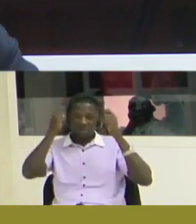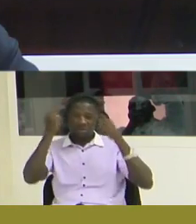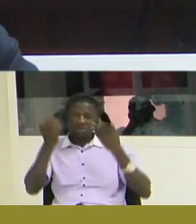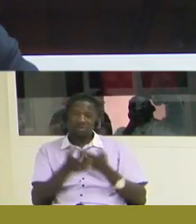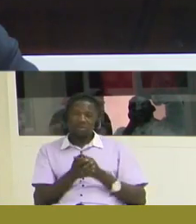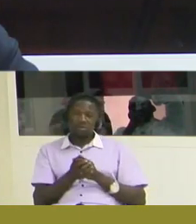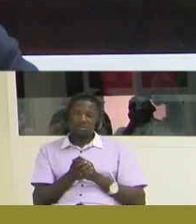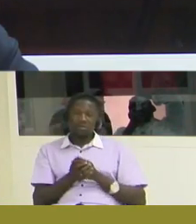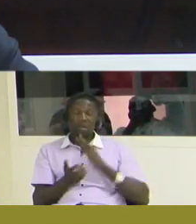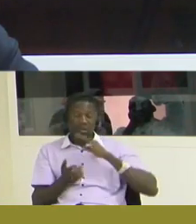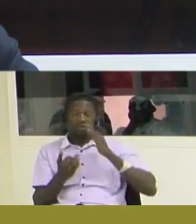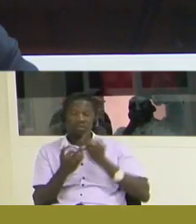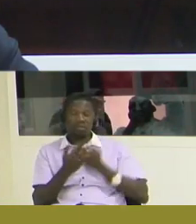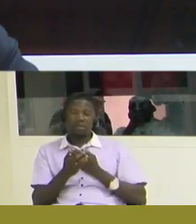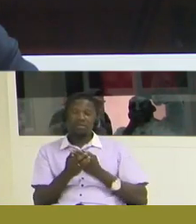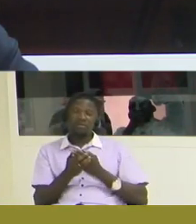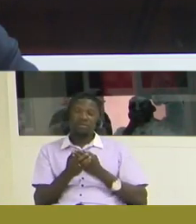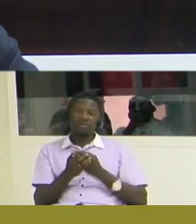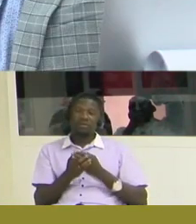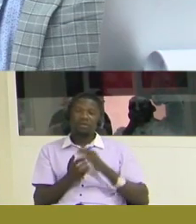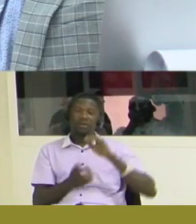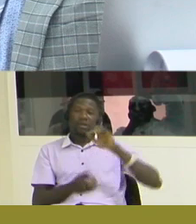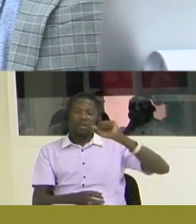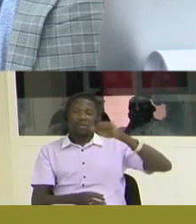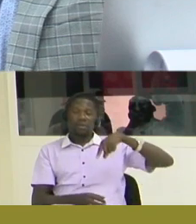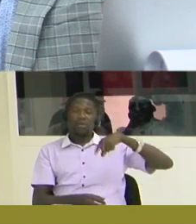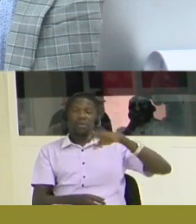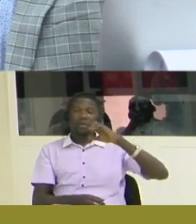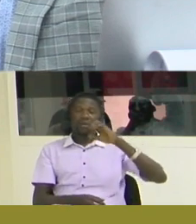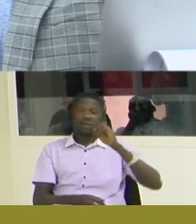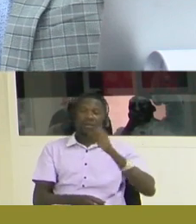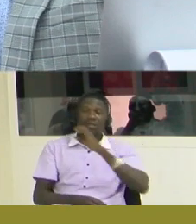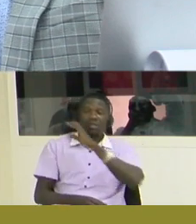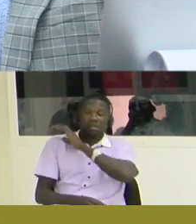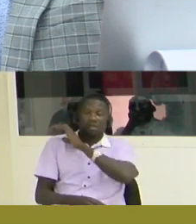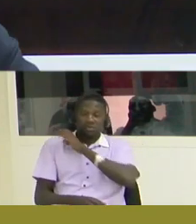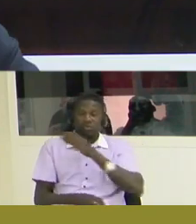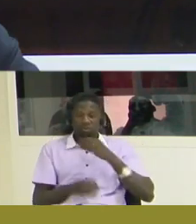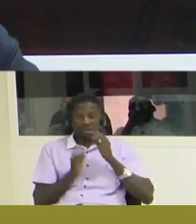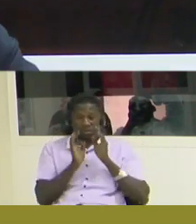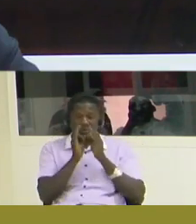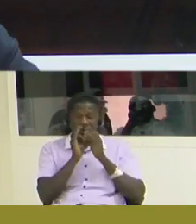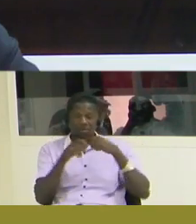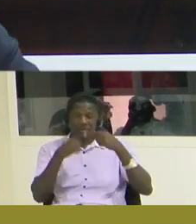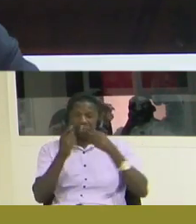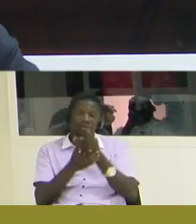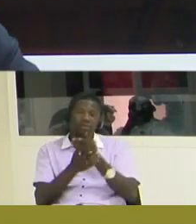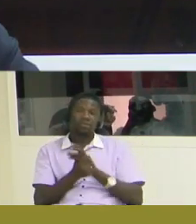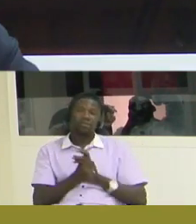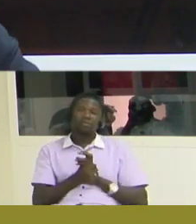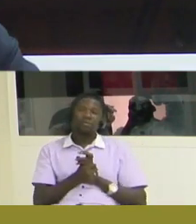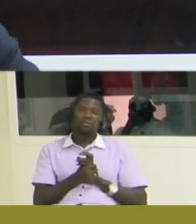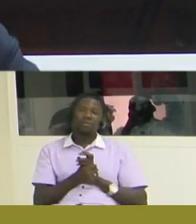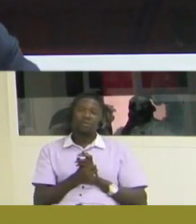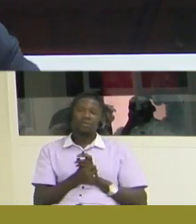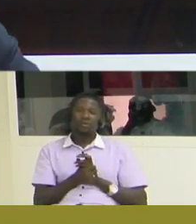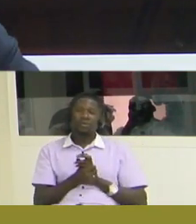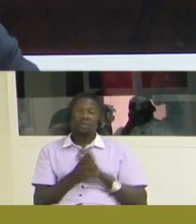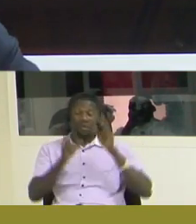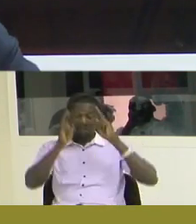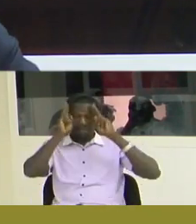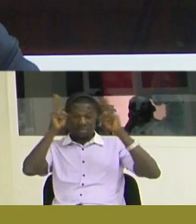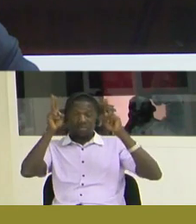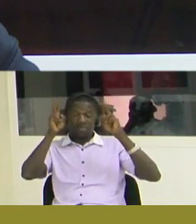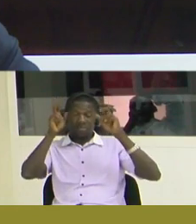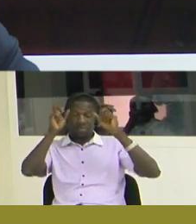was briefed did counsel take a decision either that or the president was briefed and then he briefed